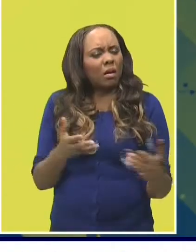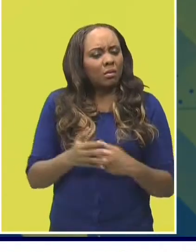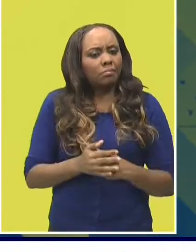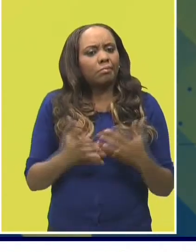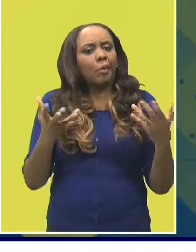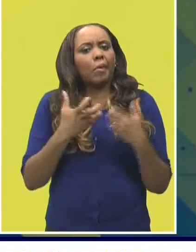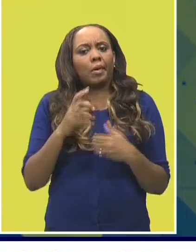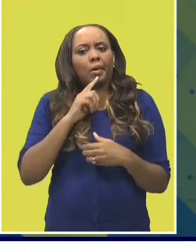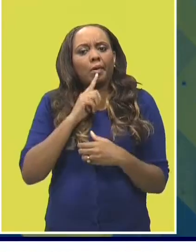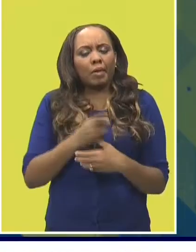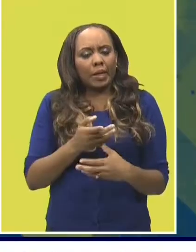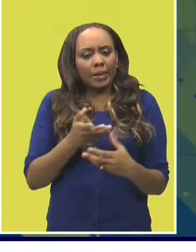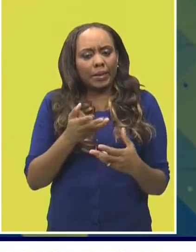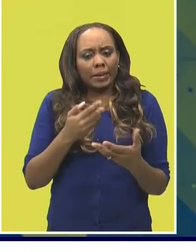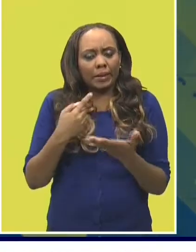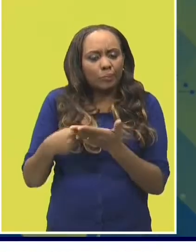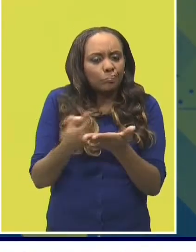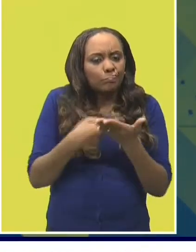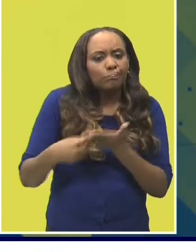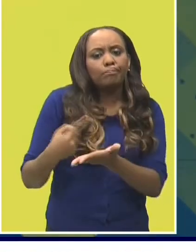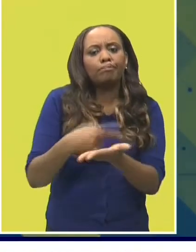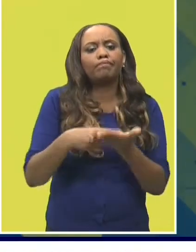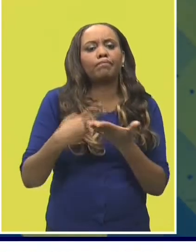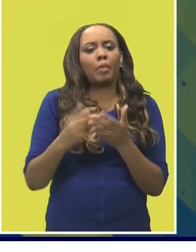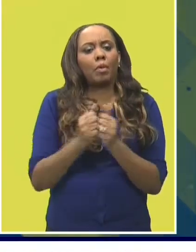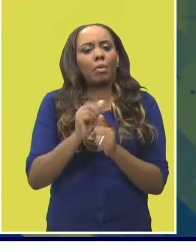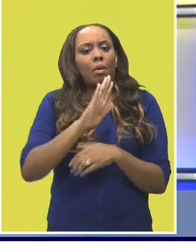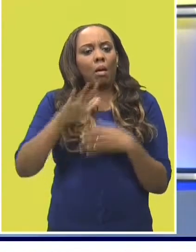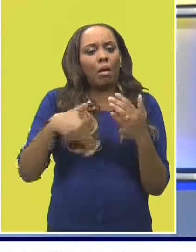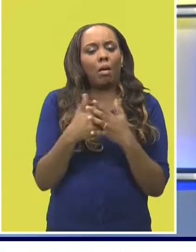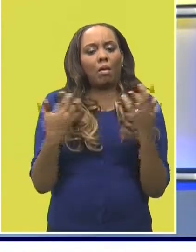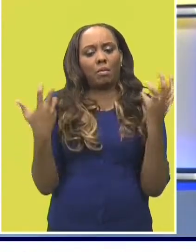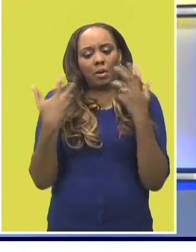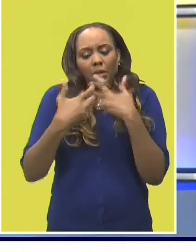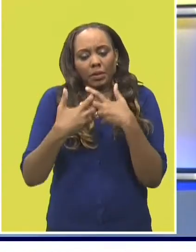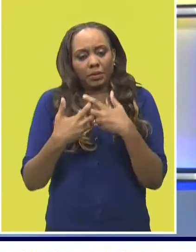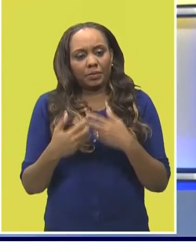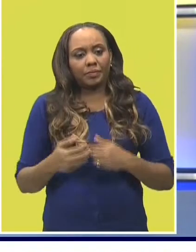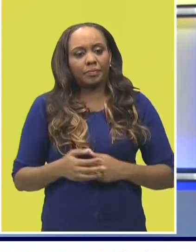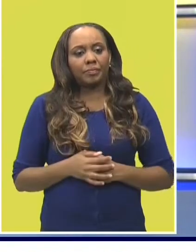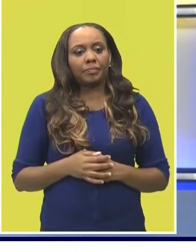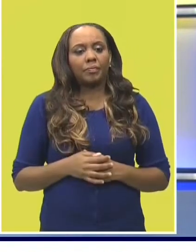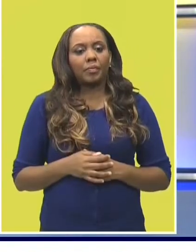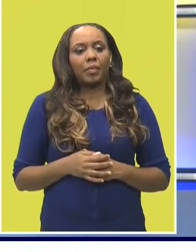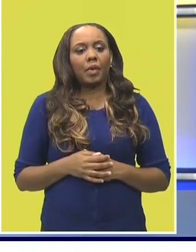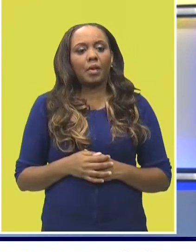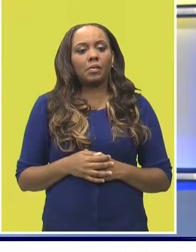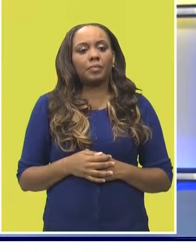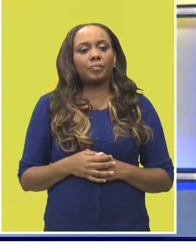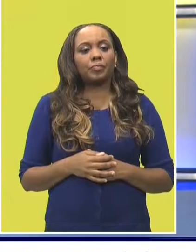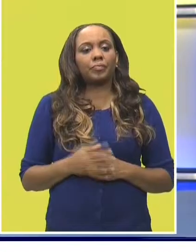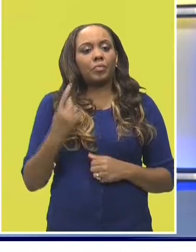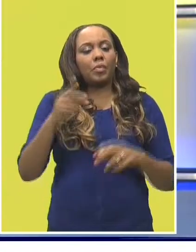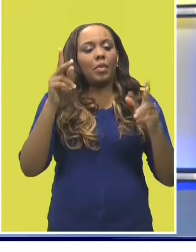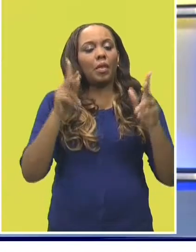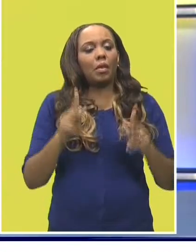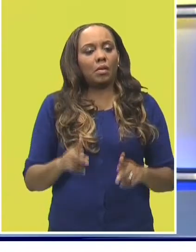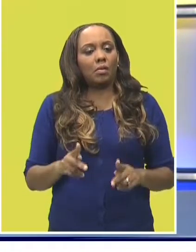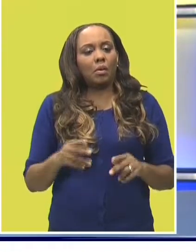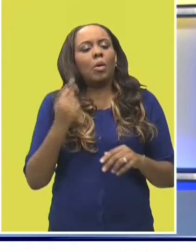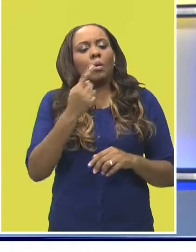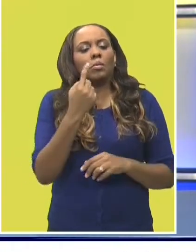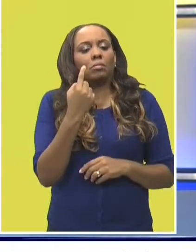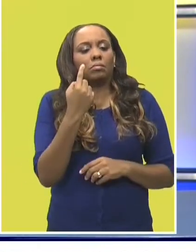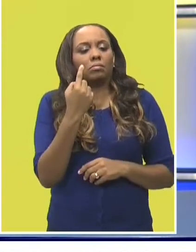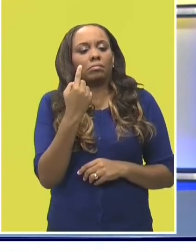actively engage with all of our partners. A key contributor to the slow economic growth seen by Barbados and